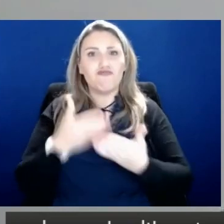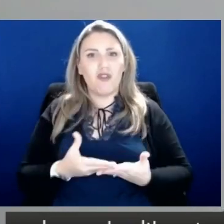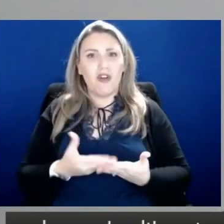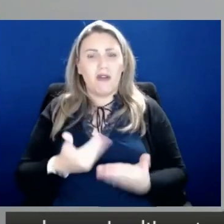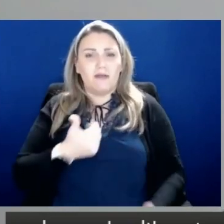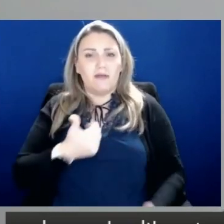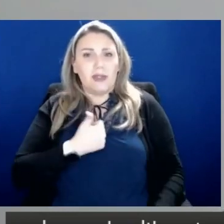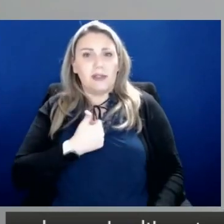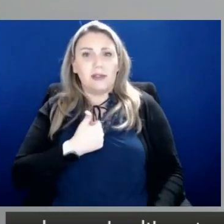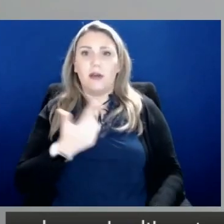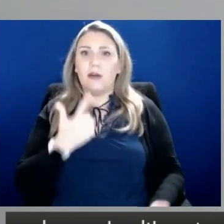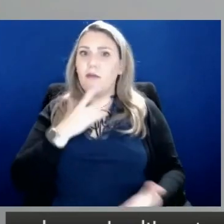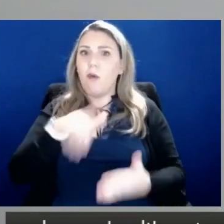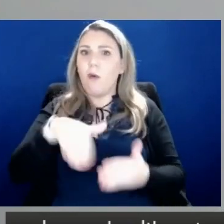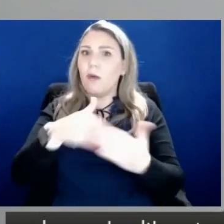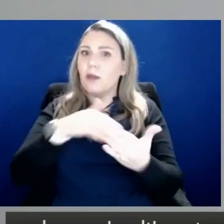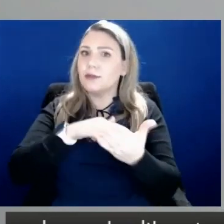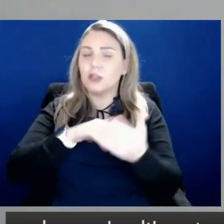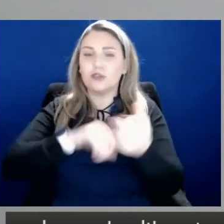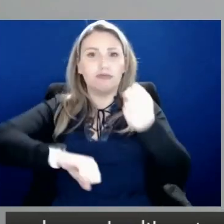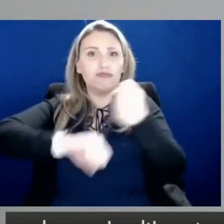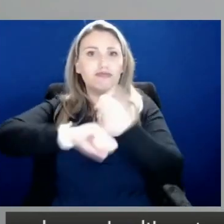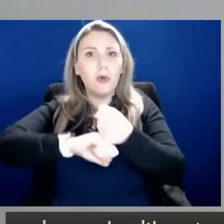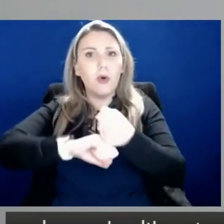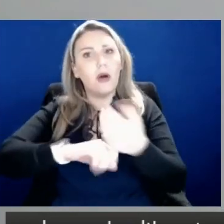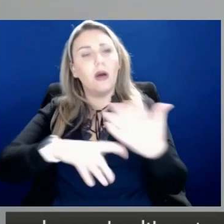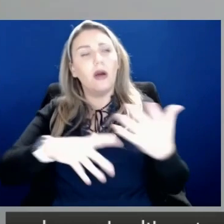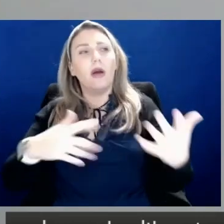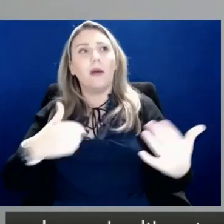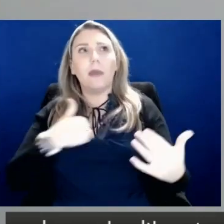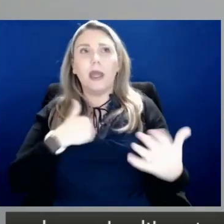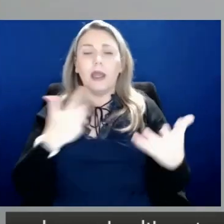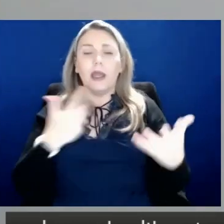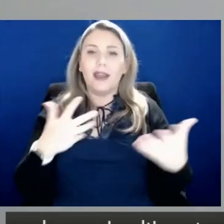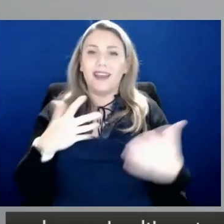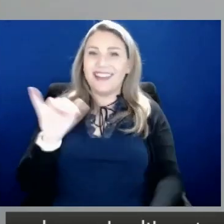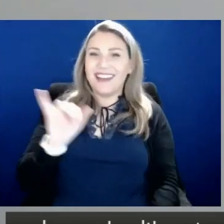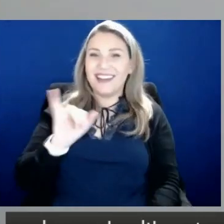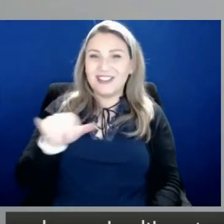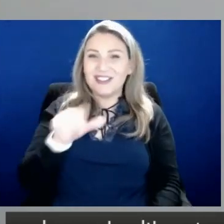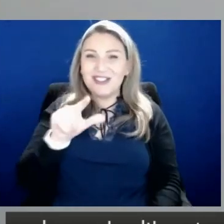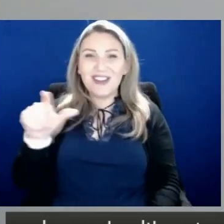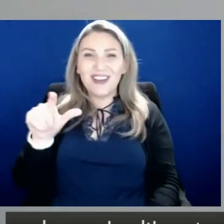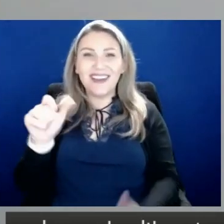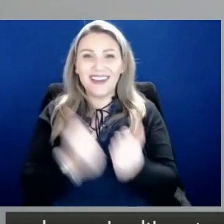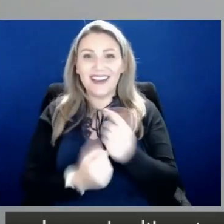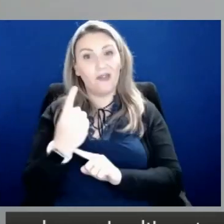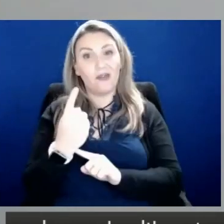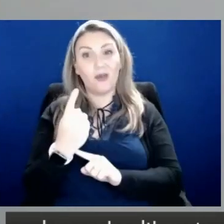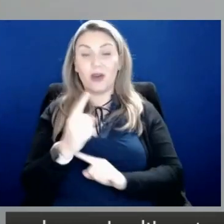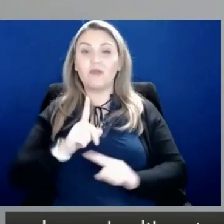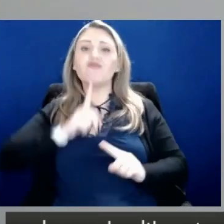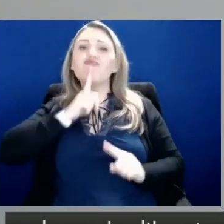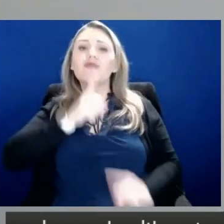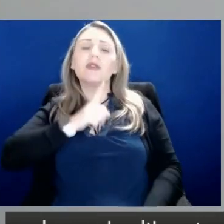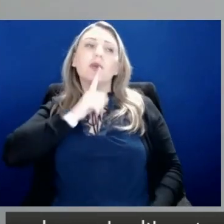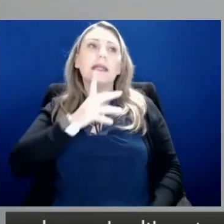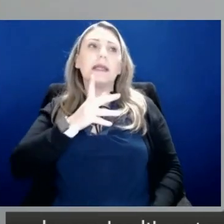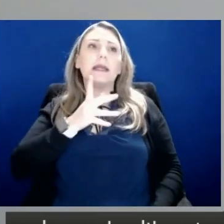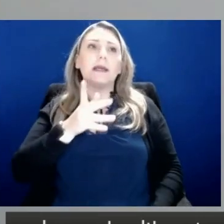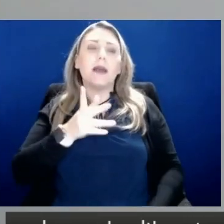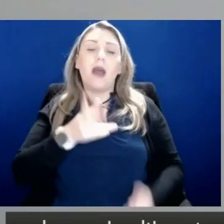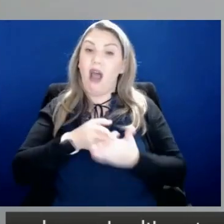supportive doctors and like Jill and everybody, and it's been very, like,